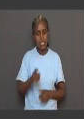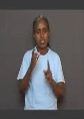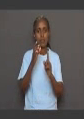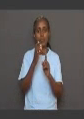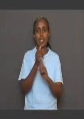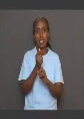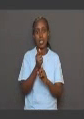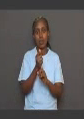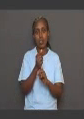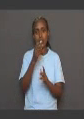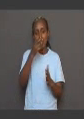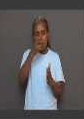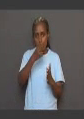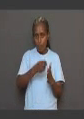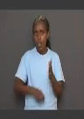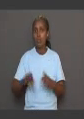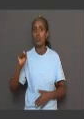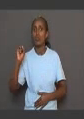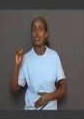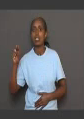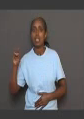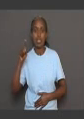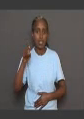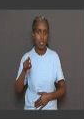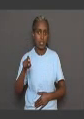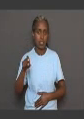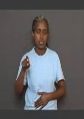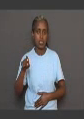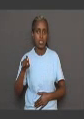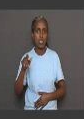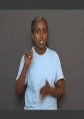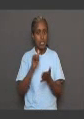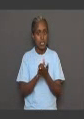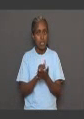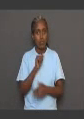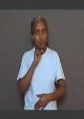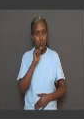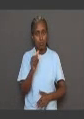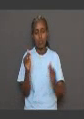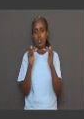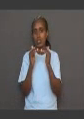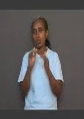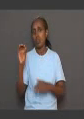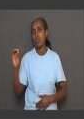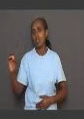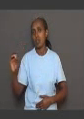include values of sine x that do not equal